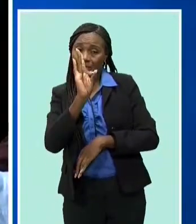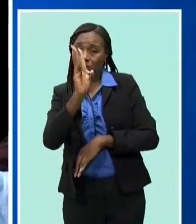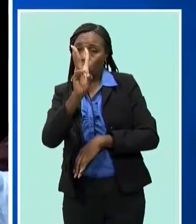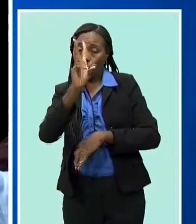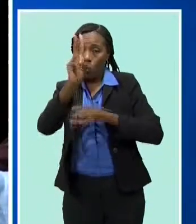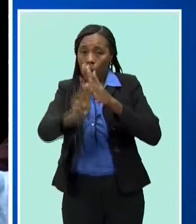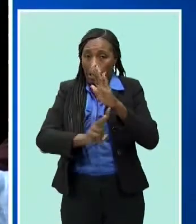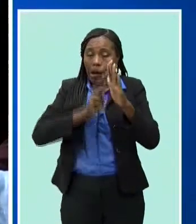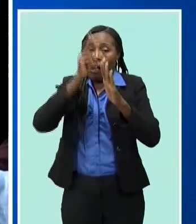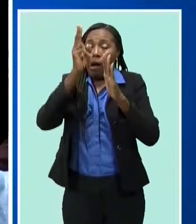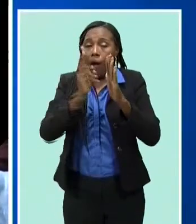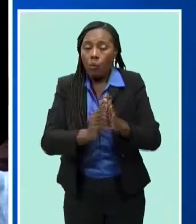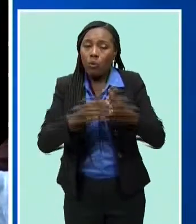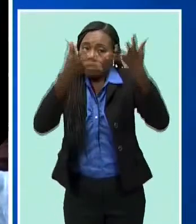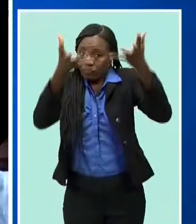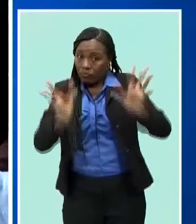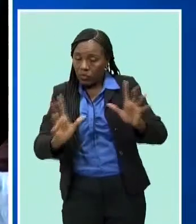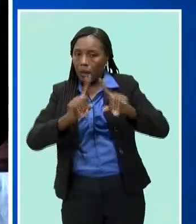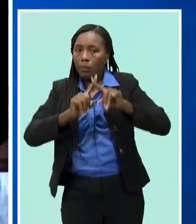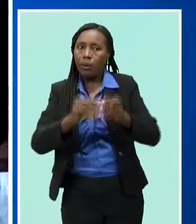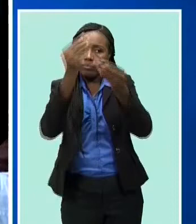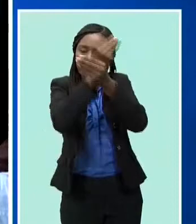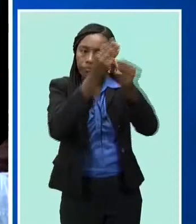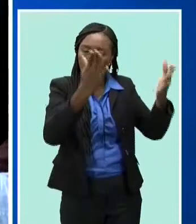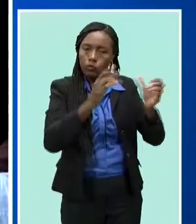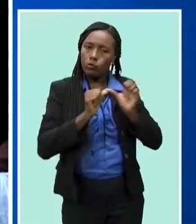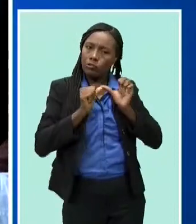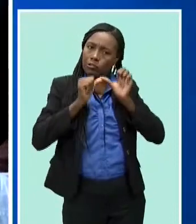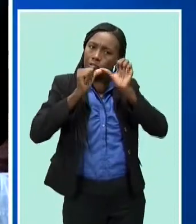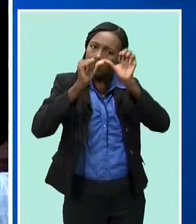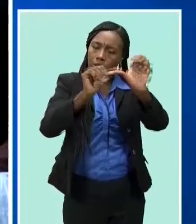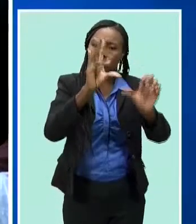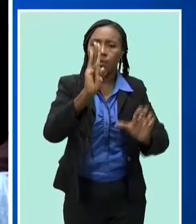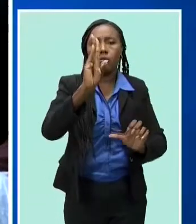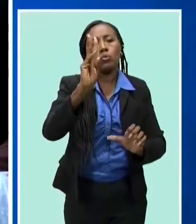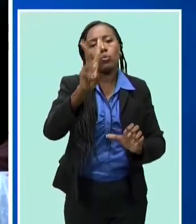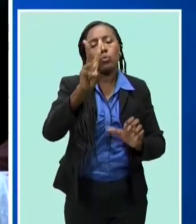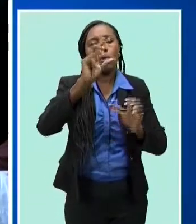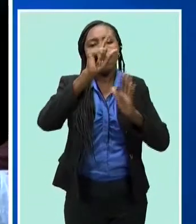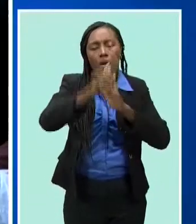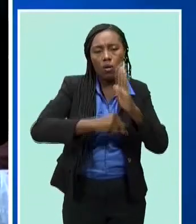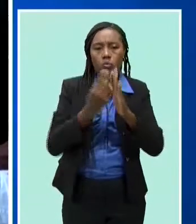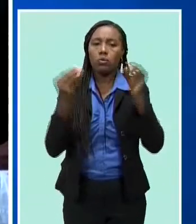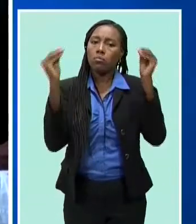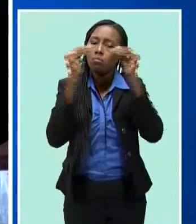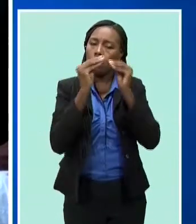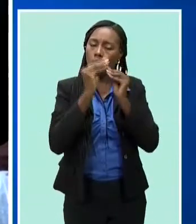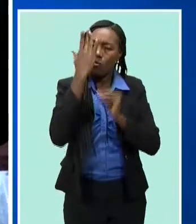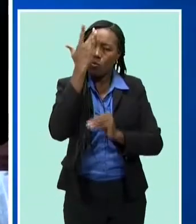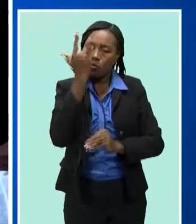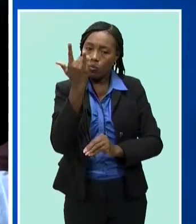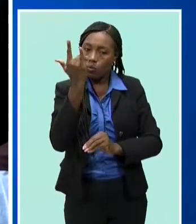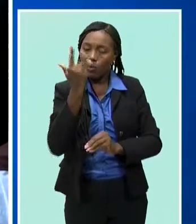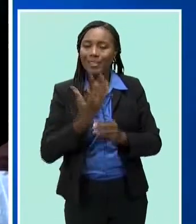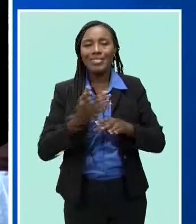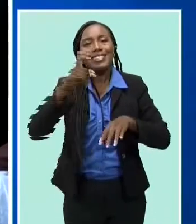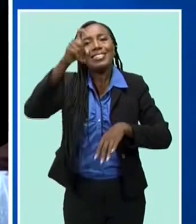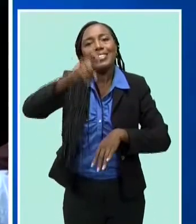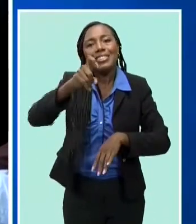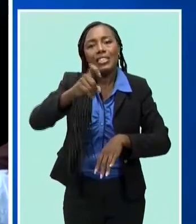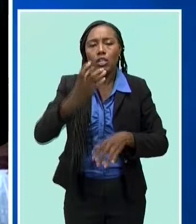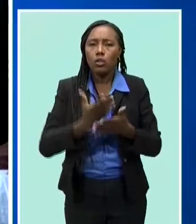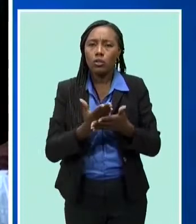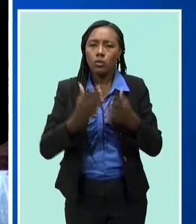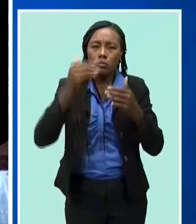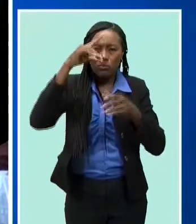hours, I've given the instructions for us to go for another 72 hours because we need to literally